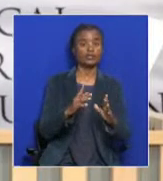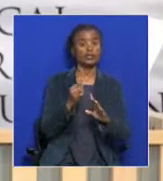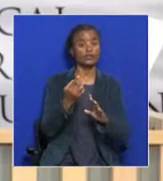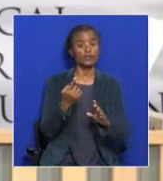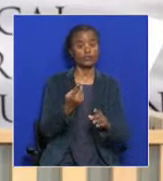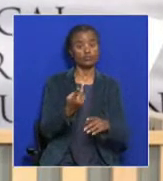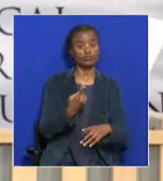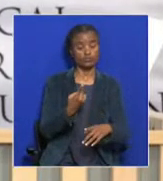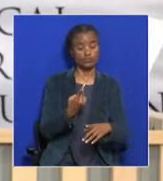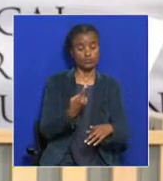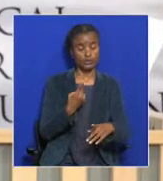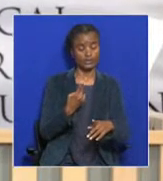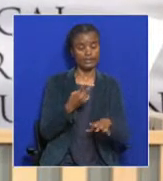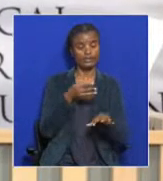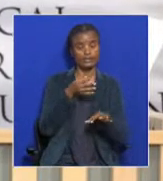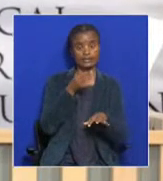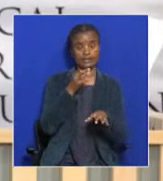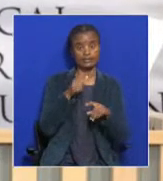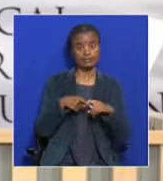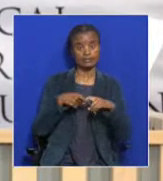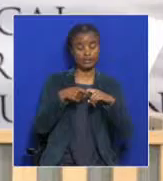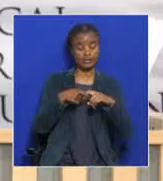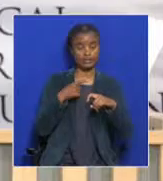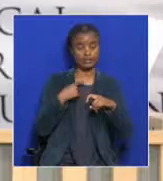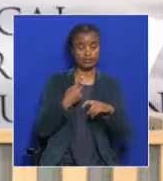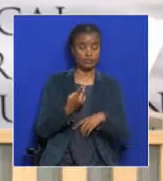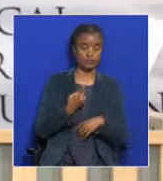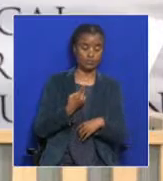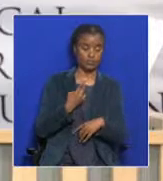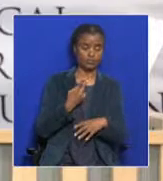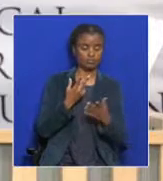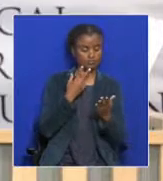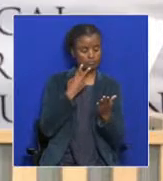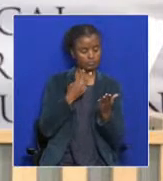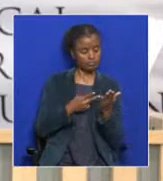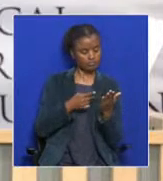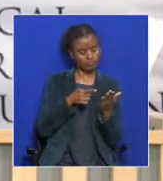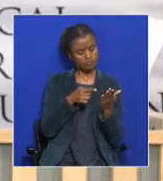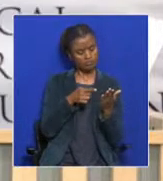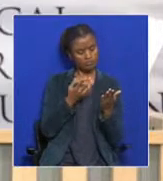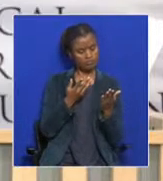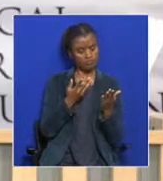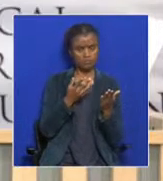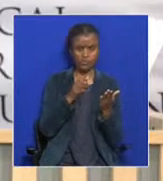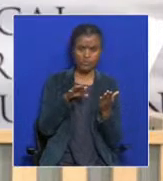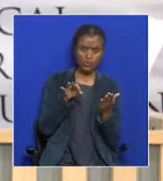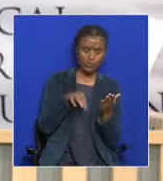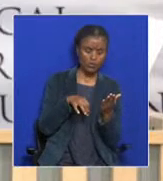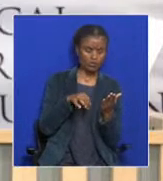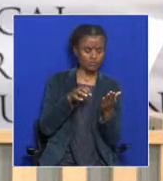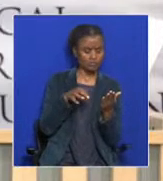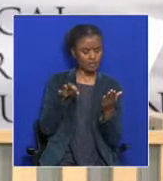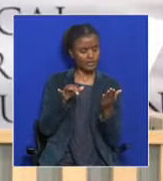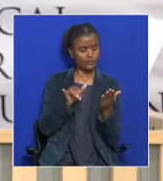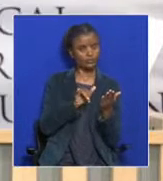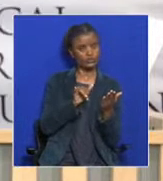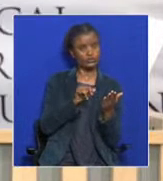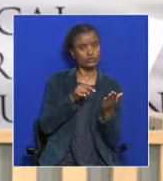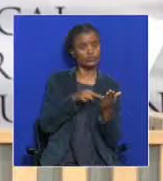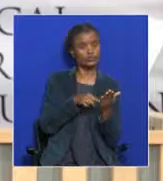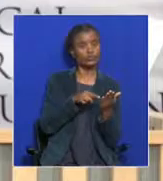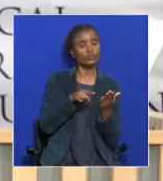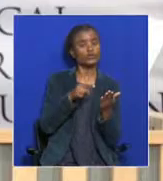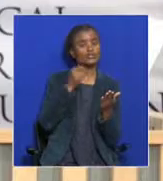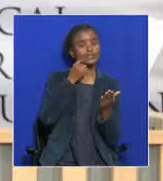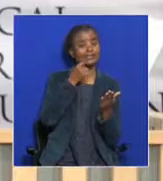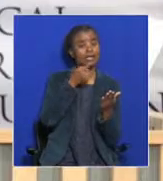trying to determine the extent of inaccuracies that you claim are contained in this document, and that you